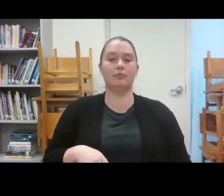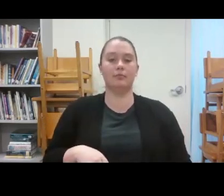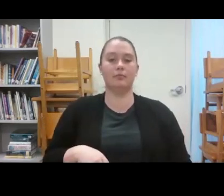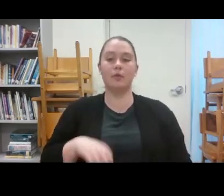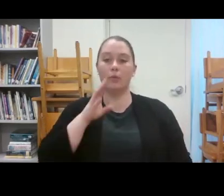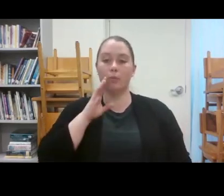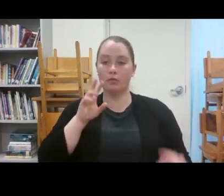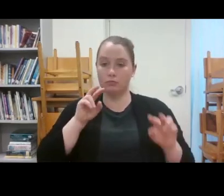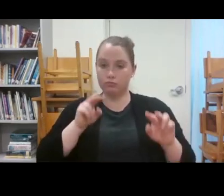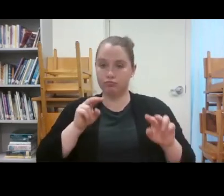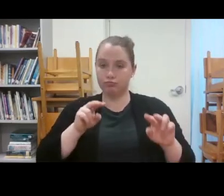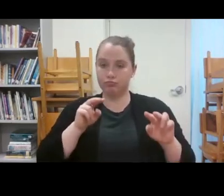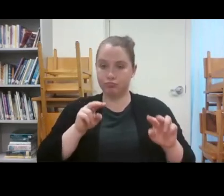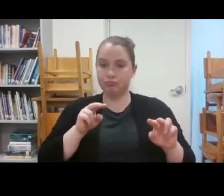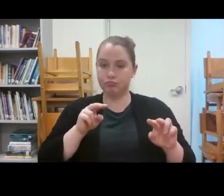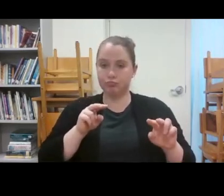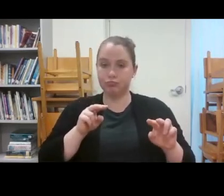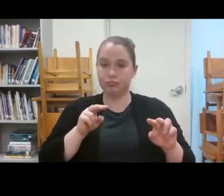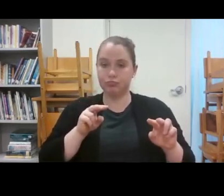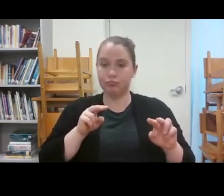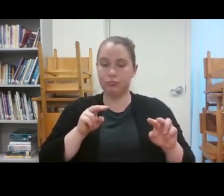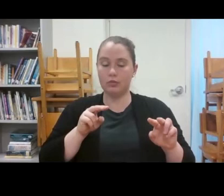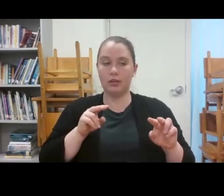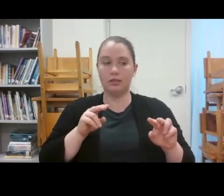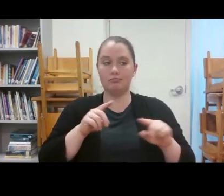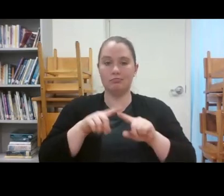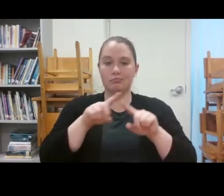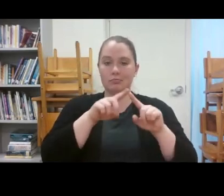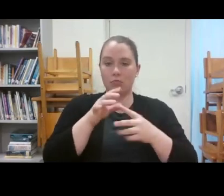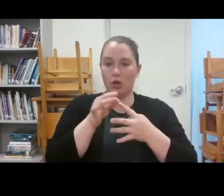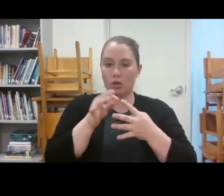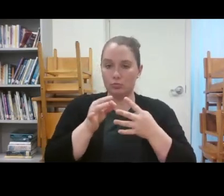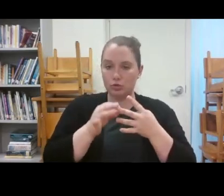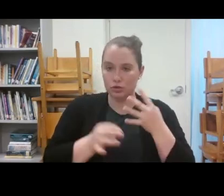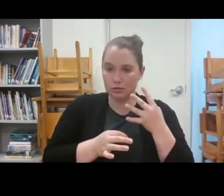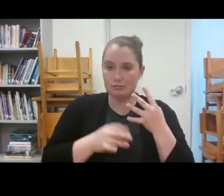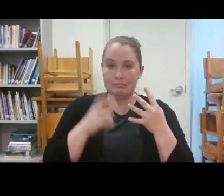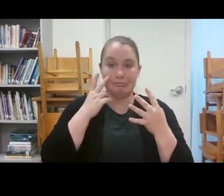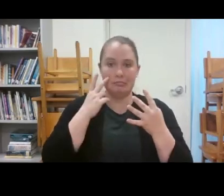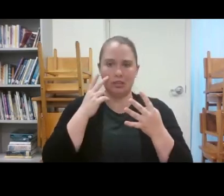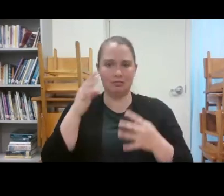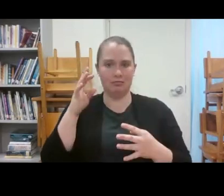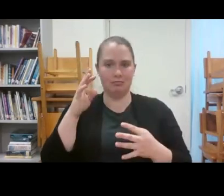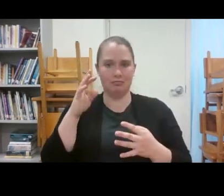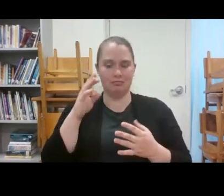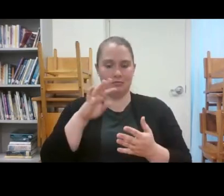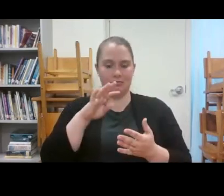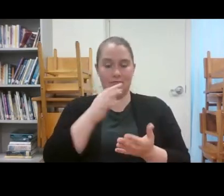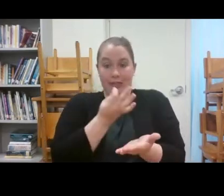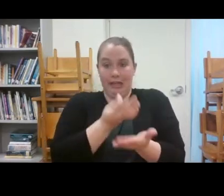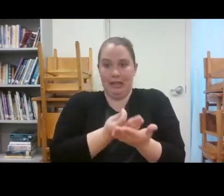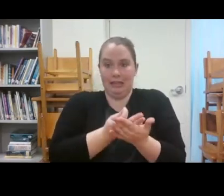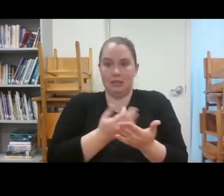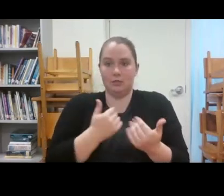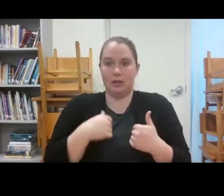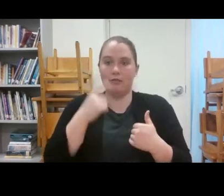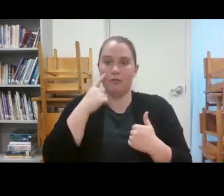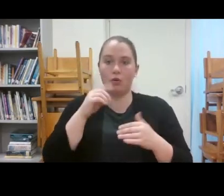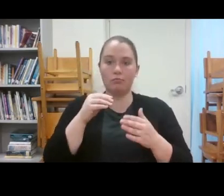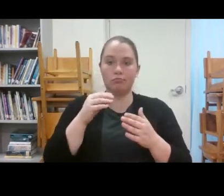looking at our, our options in terms of financing new schools. And